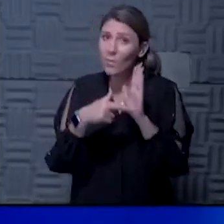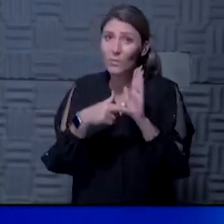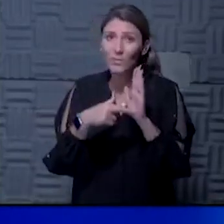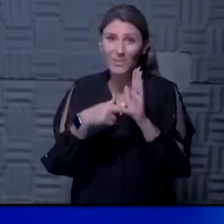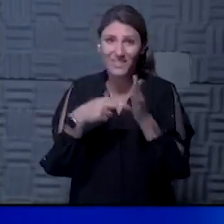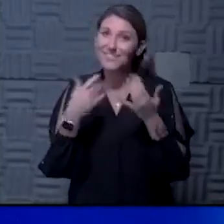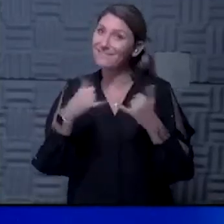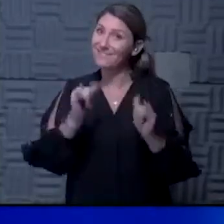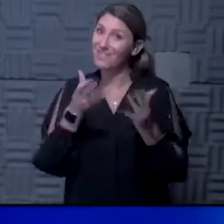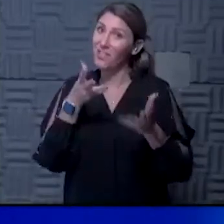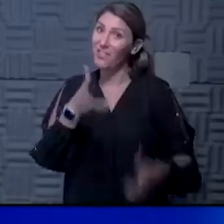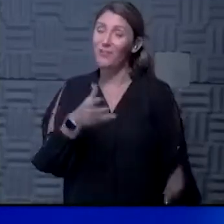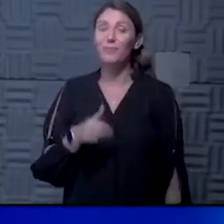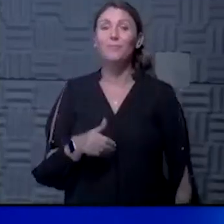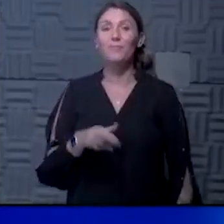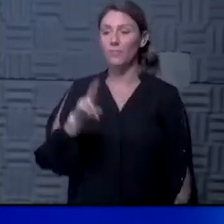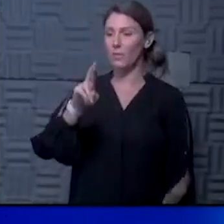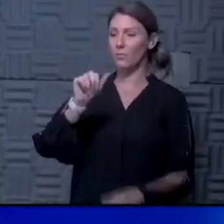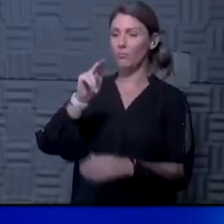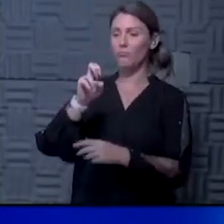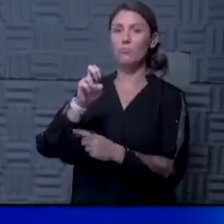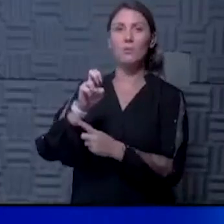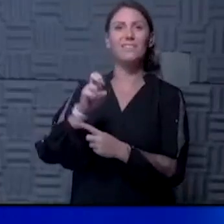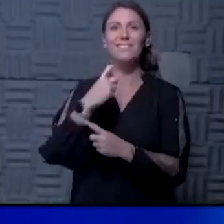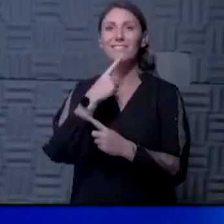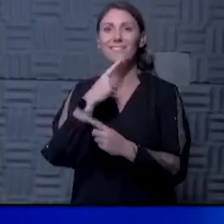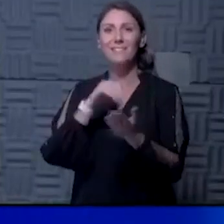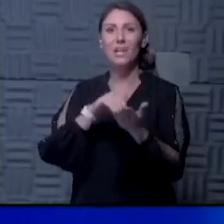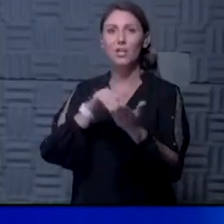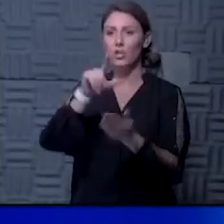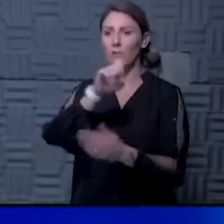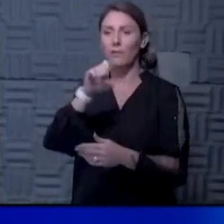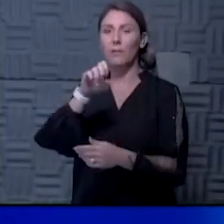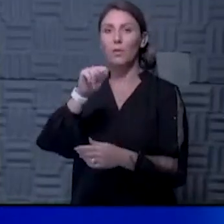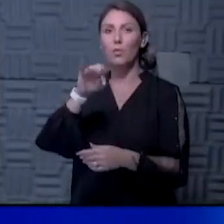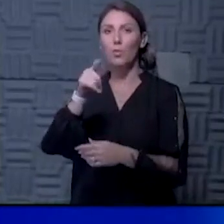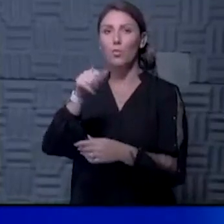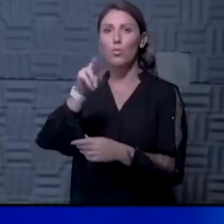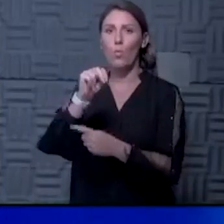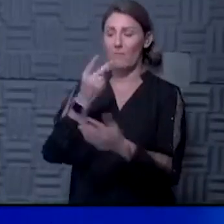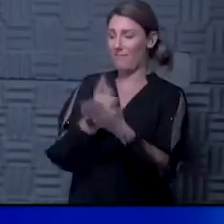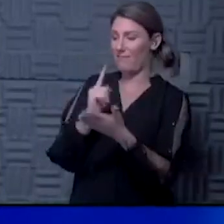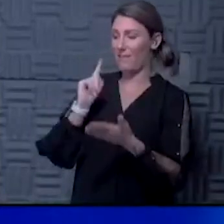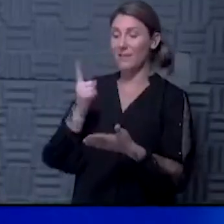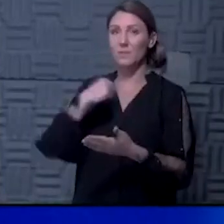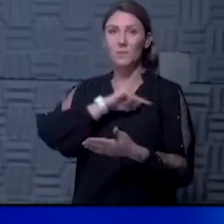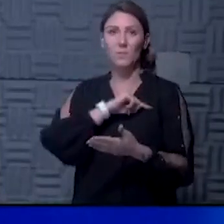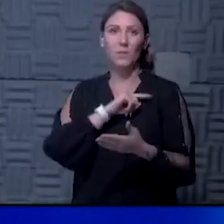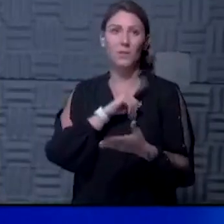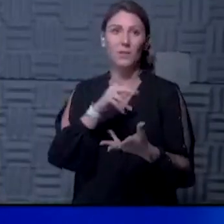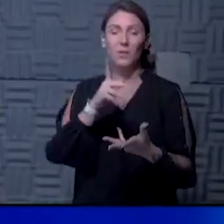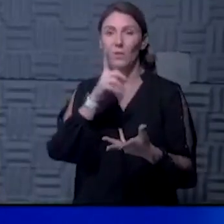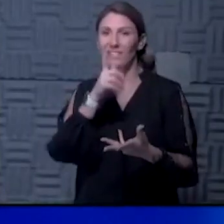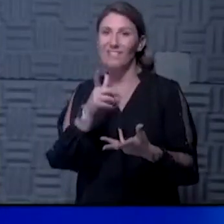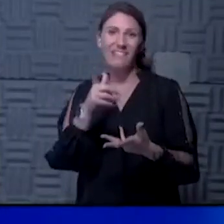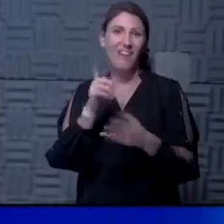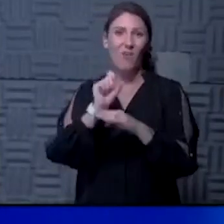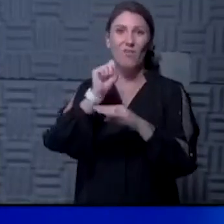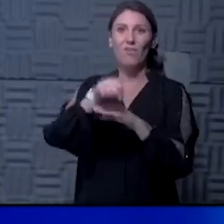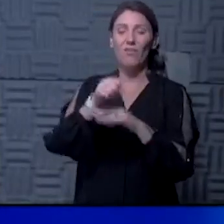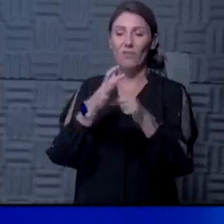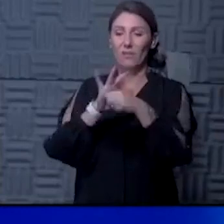still there. Renee says that Dr. Lee Norman said last week at a news conference that we were losing the battle against COVID